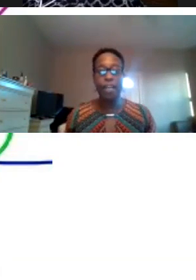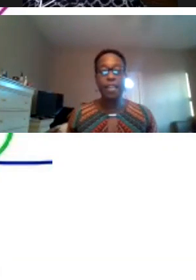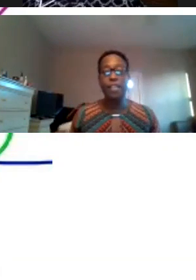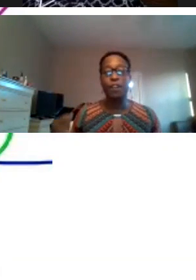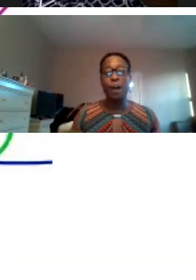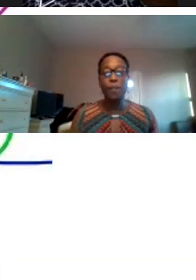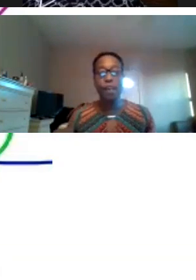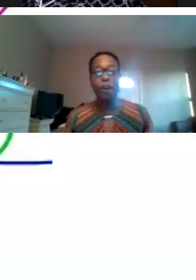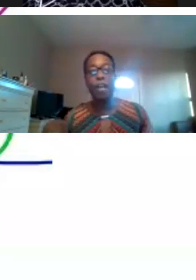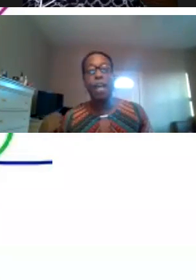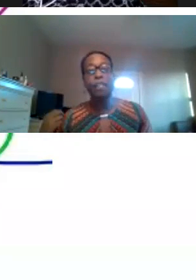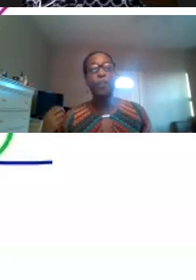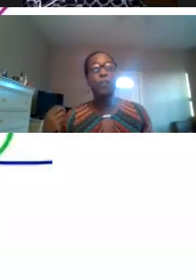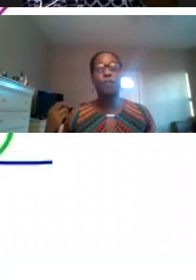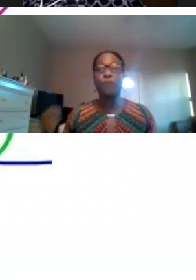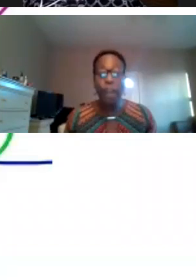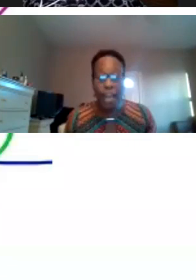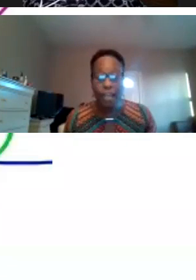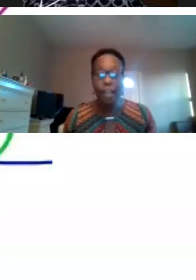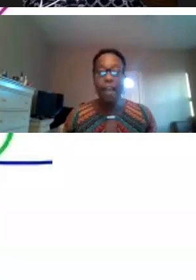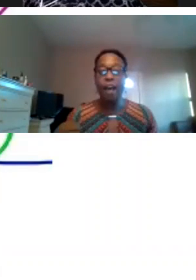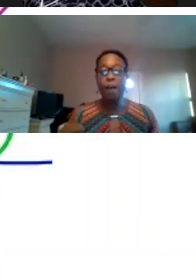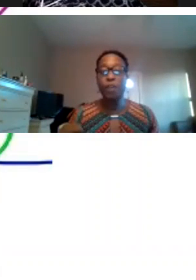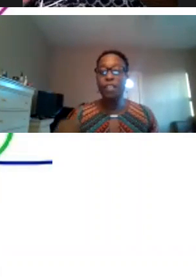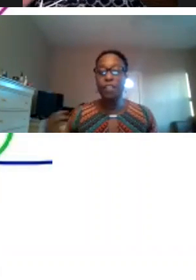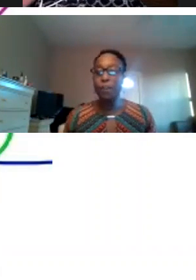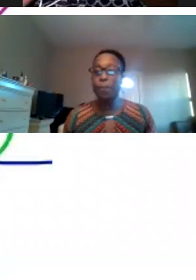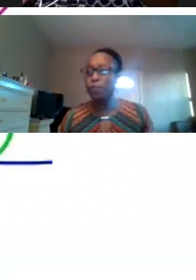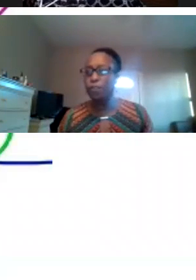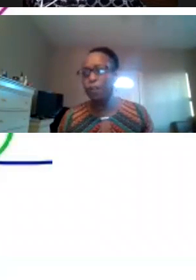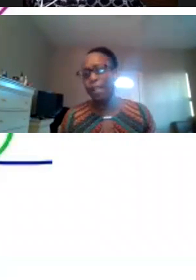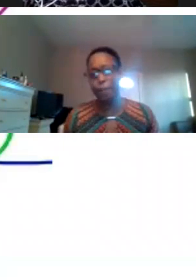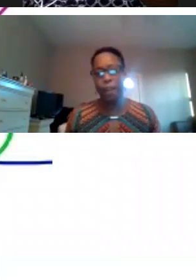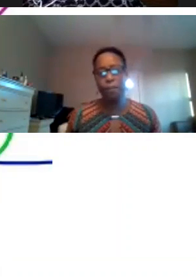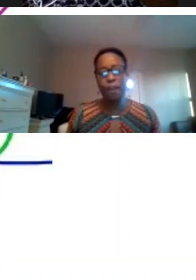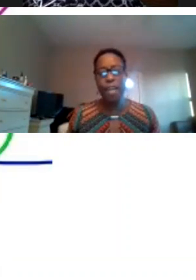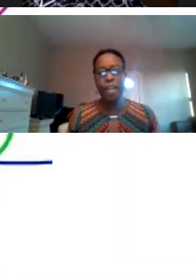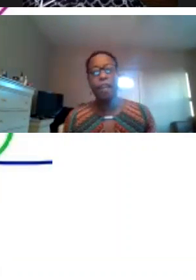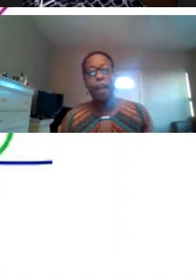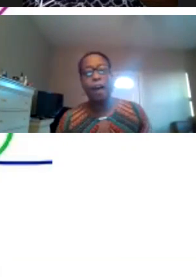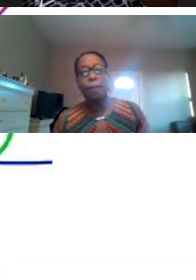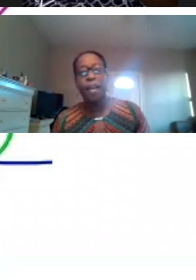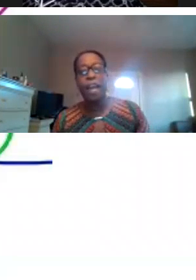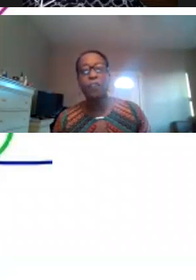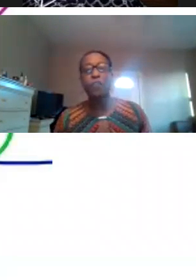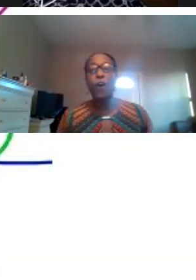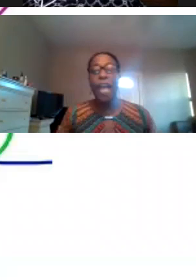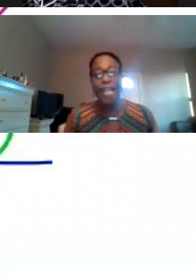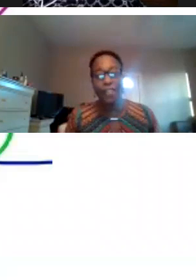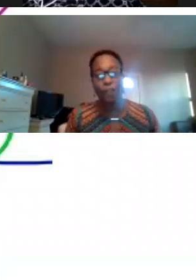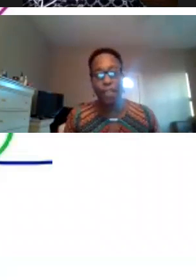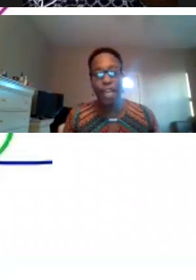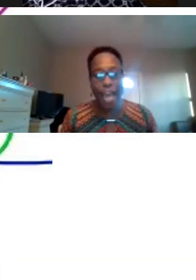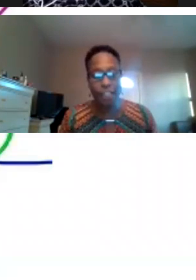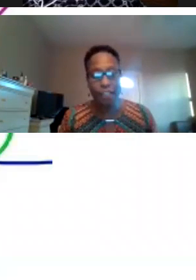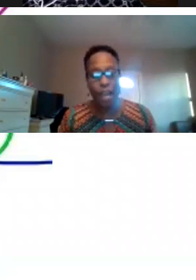audience. And like I said, you can always talk to your friend and share your personal story that way, right? And have a strong